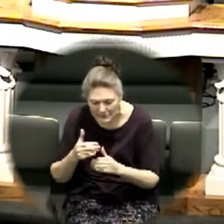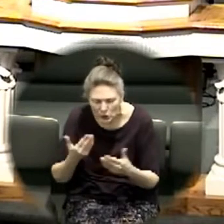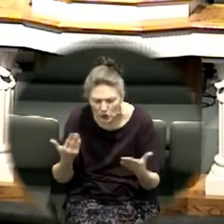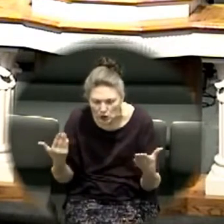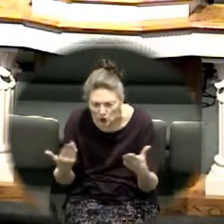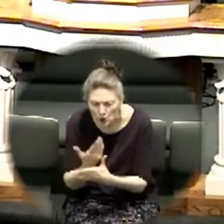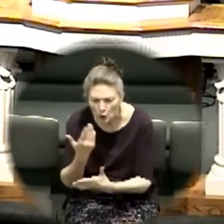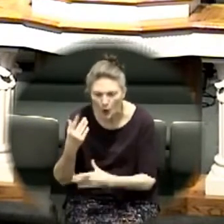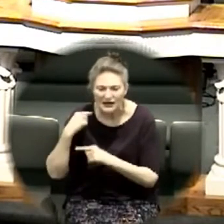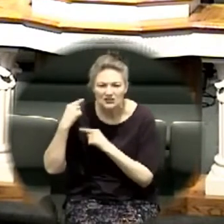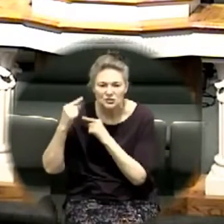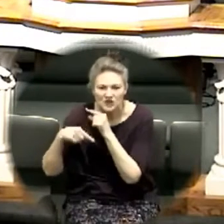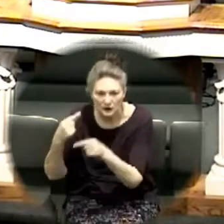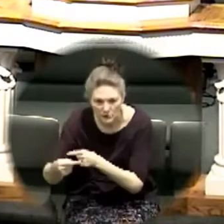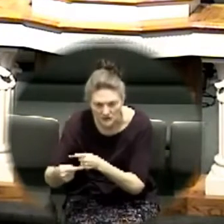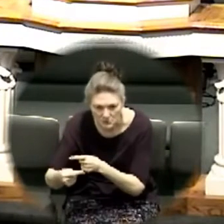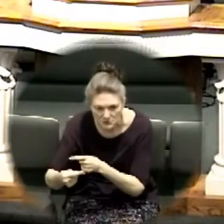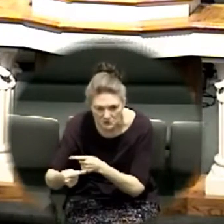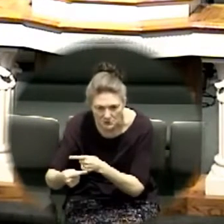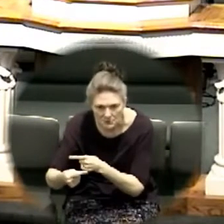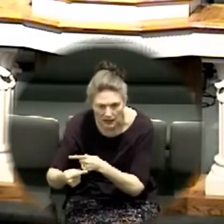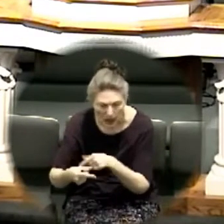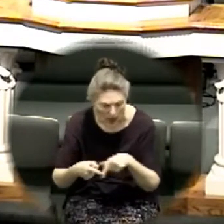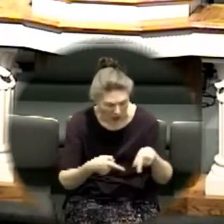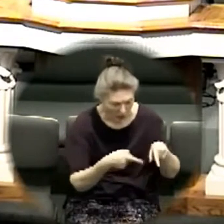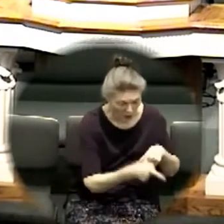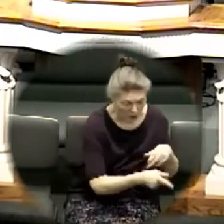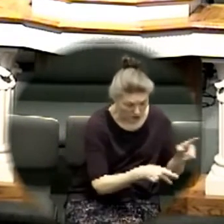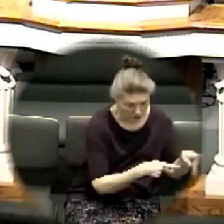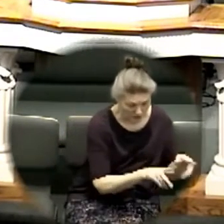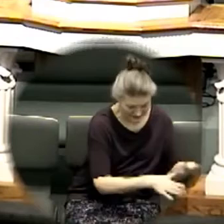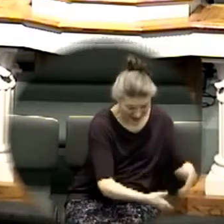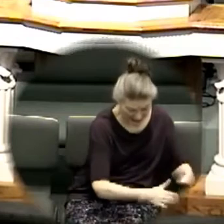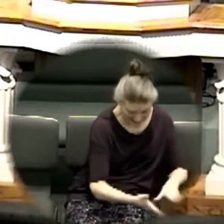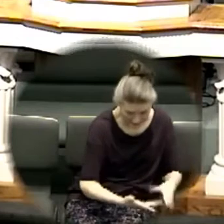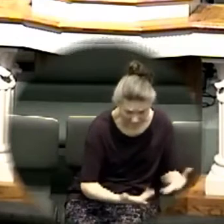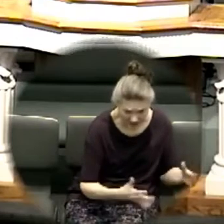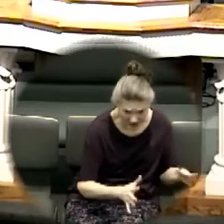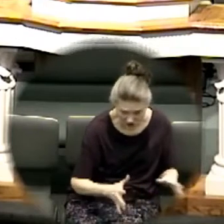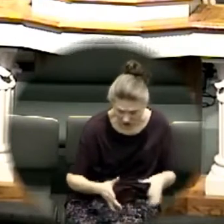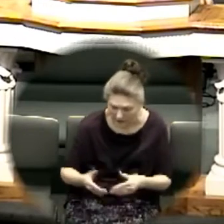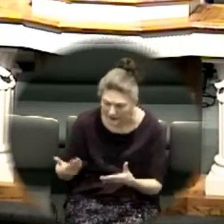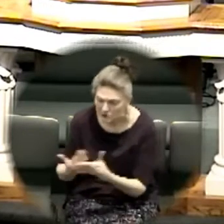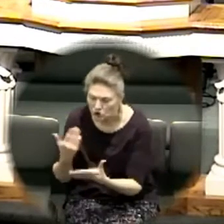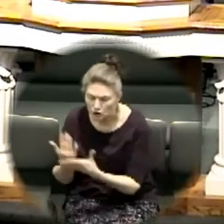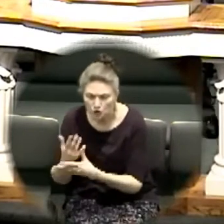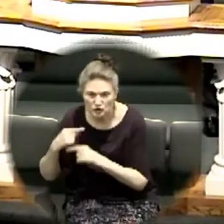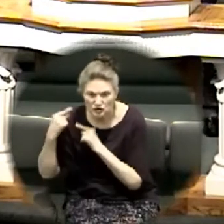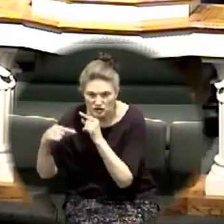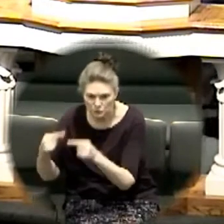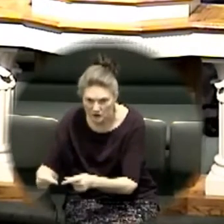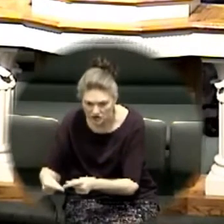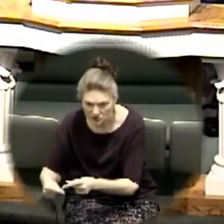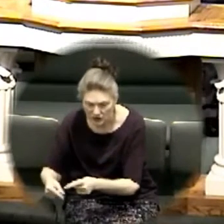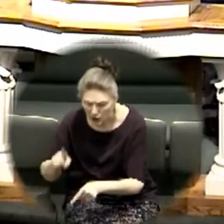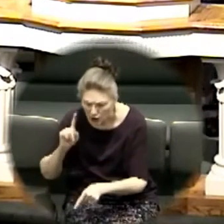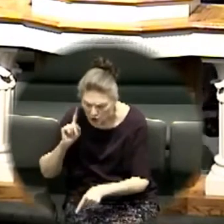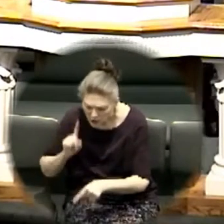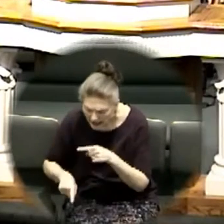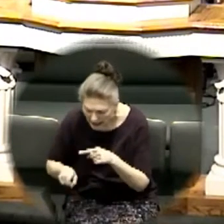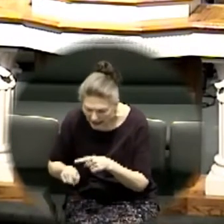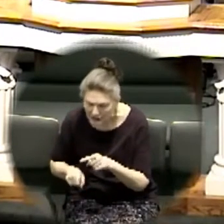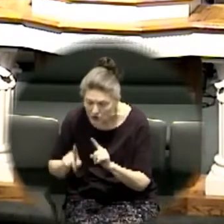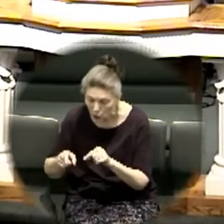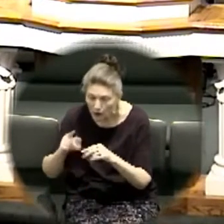promised land and god said you know what you can't go to heaven because of what your dad did what happened 40 years previous